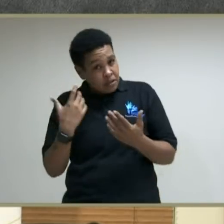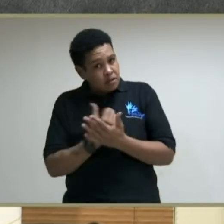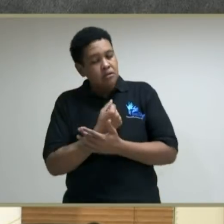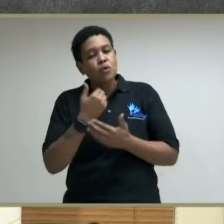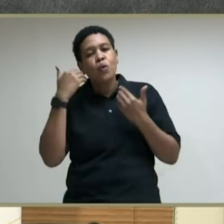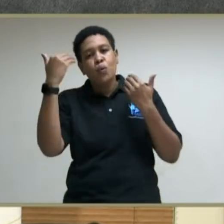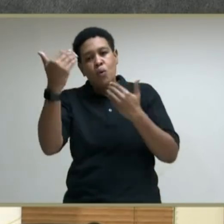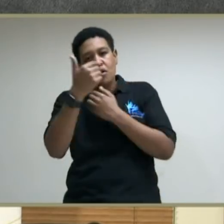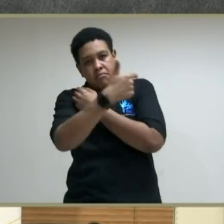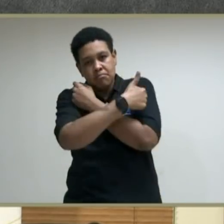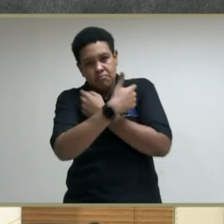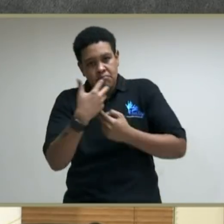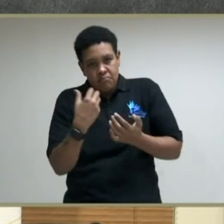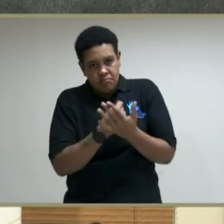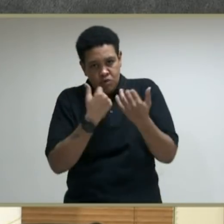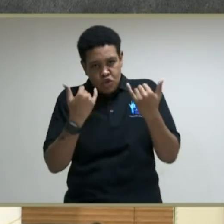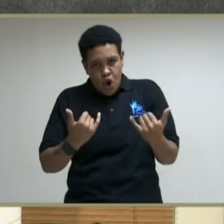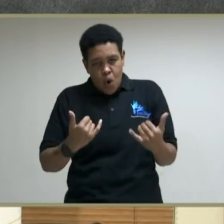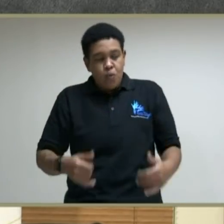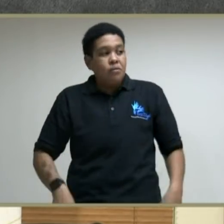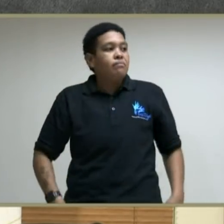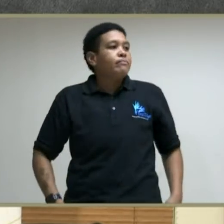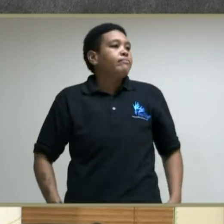get vaccinated.